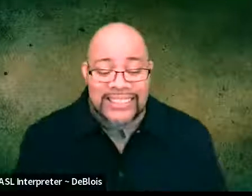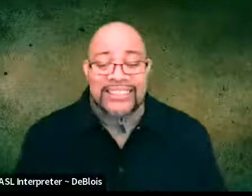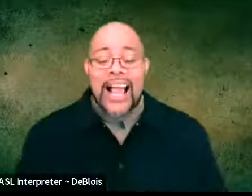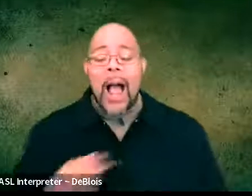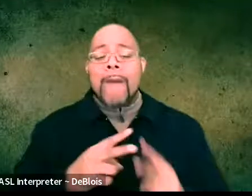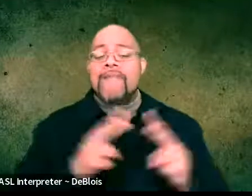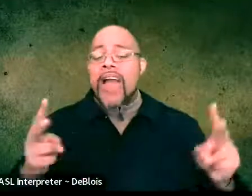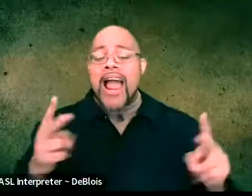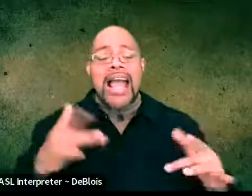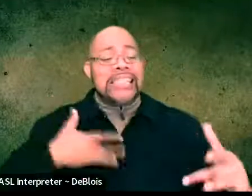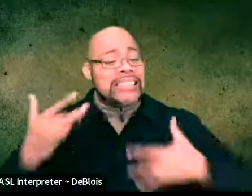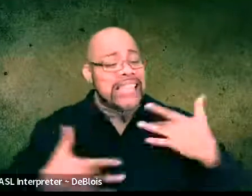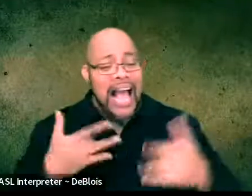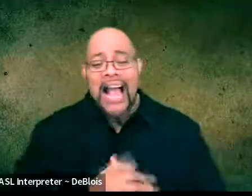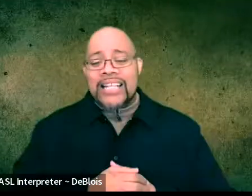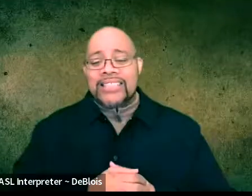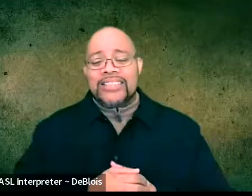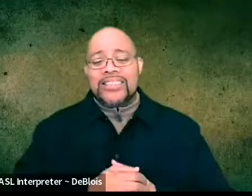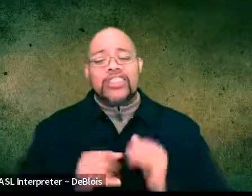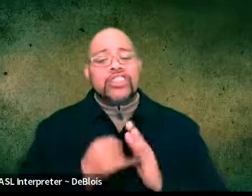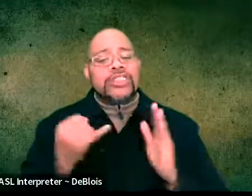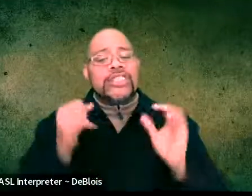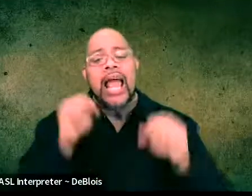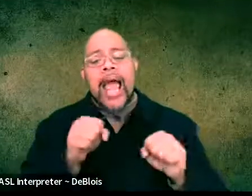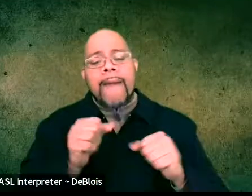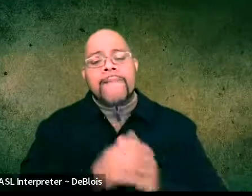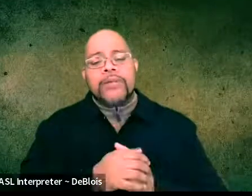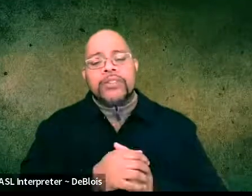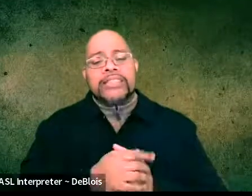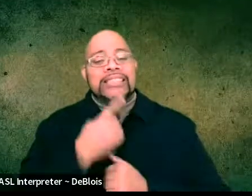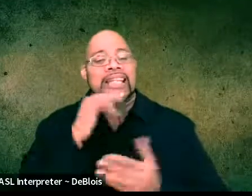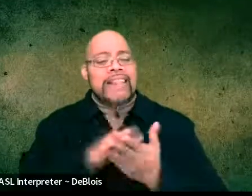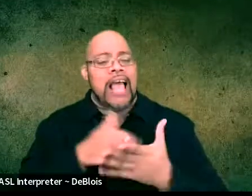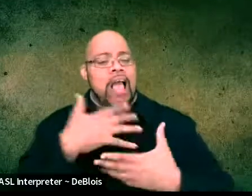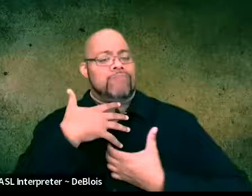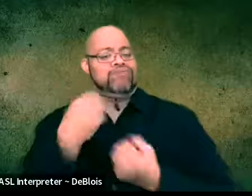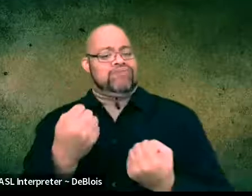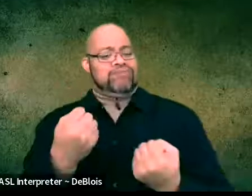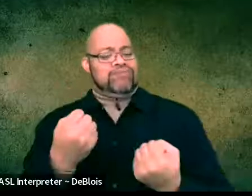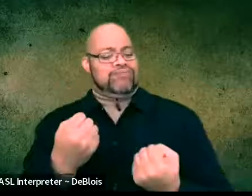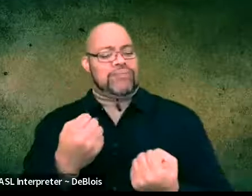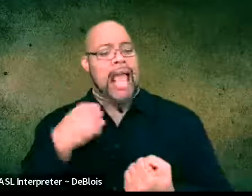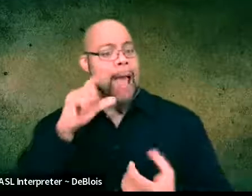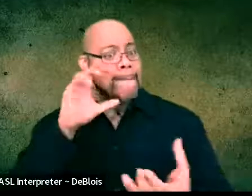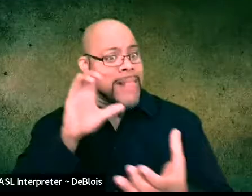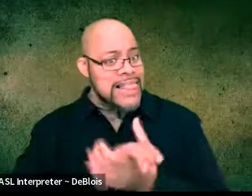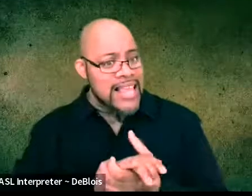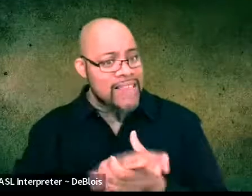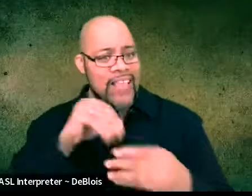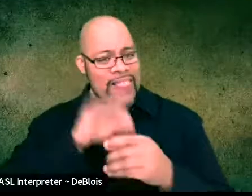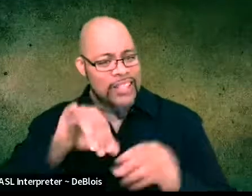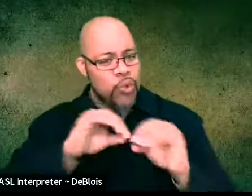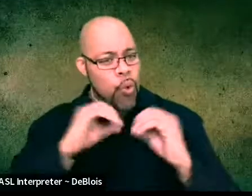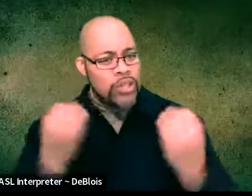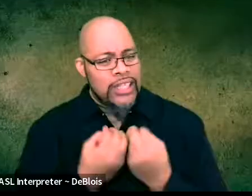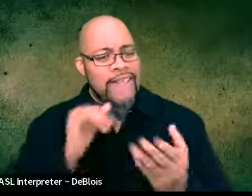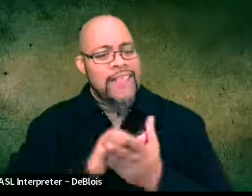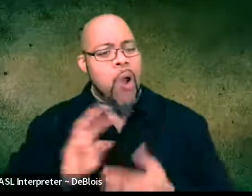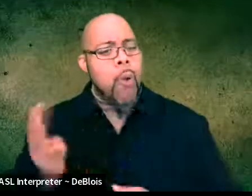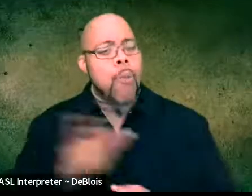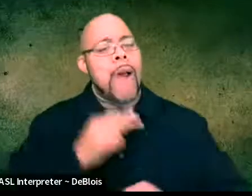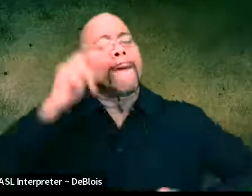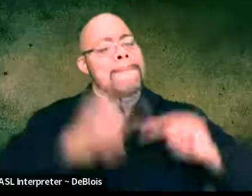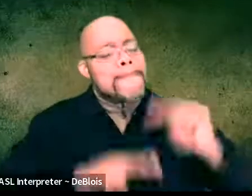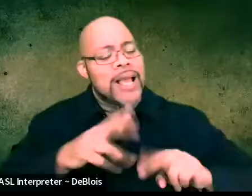very excited to just be able to say that confidently and believe in this organization that we have built